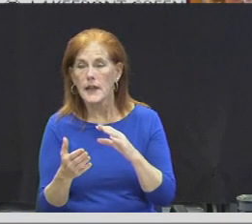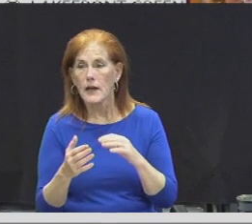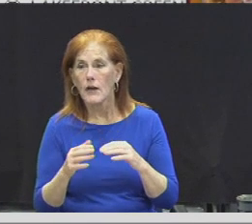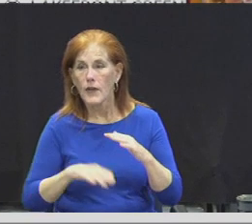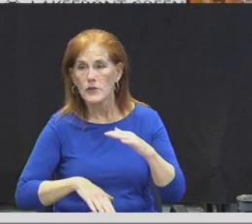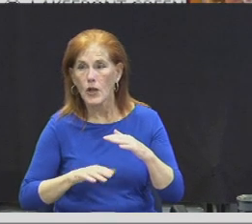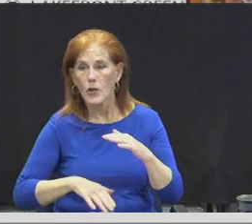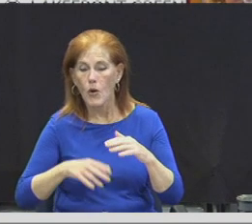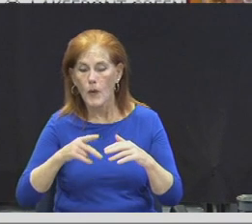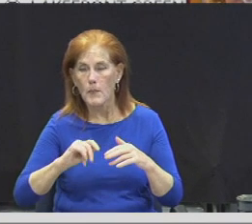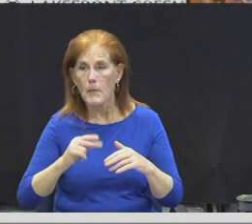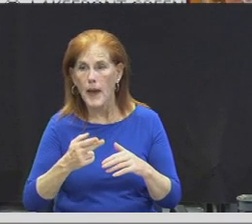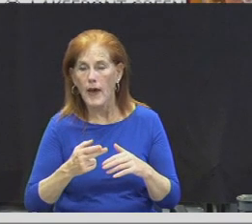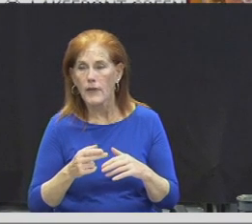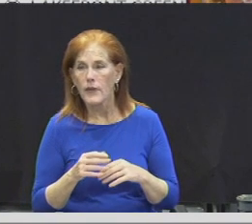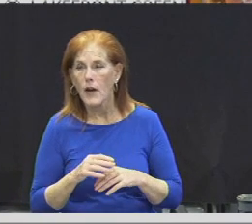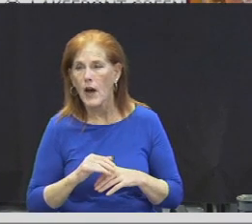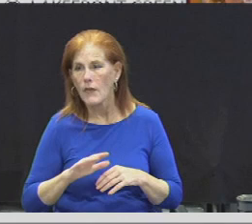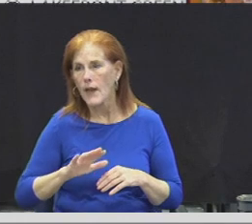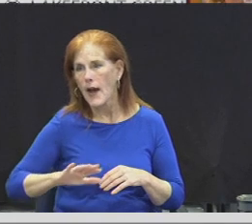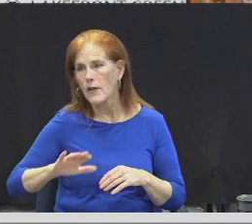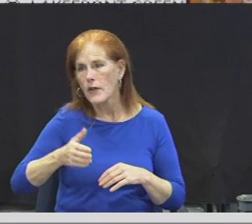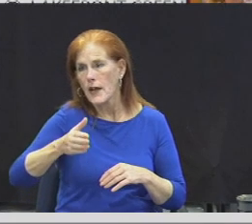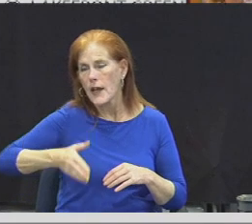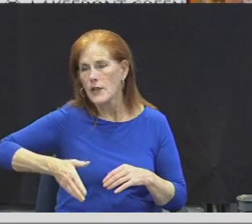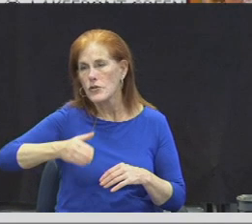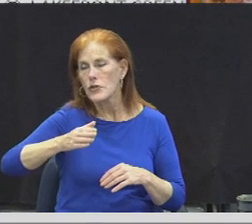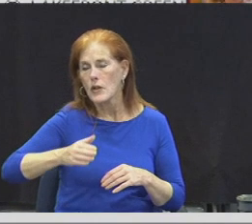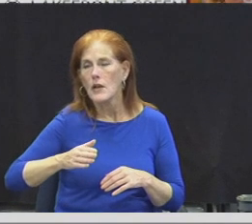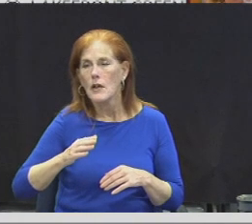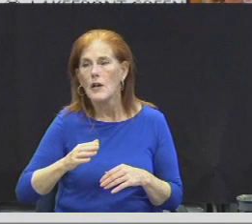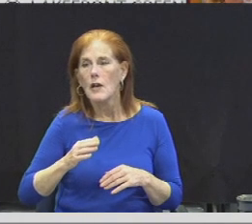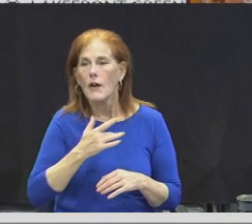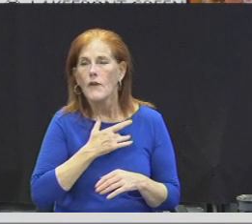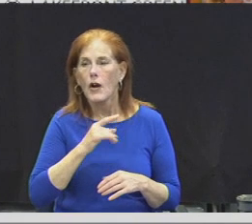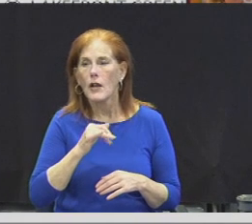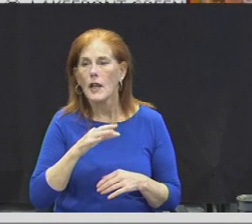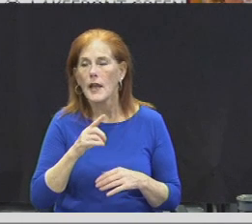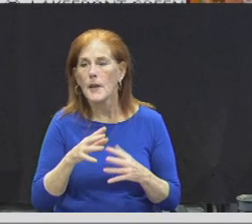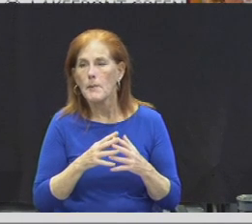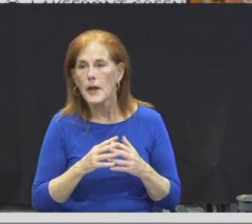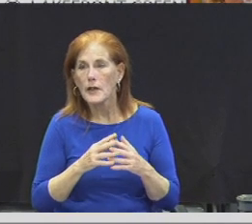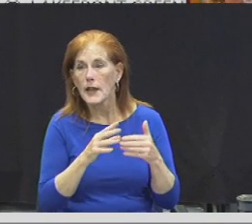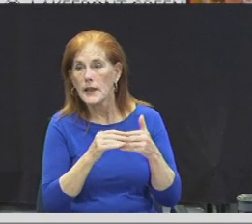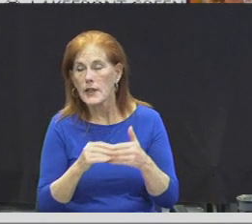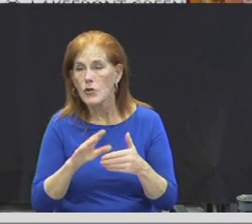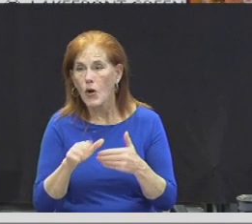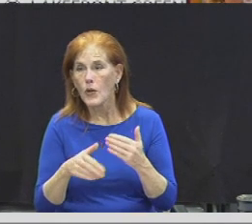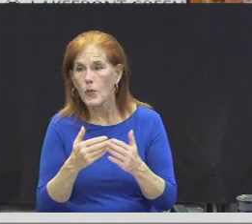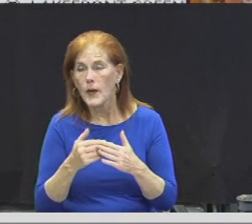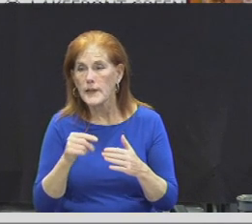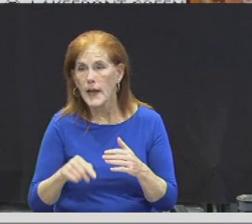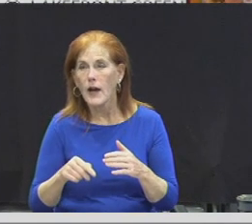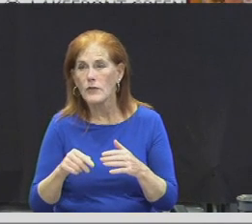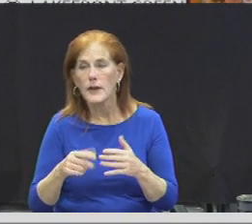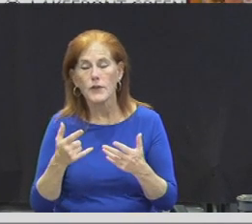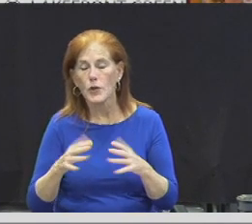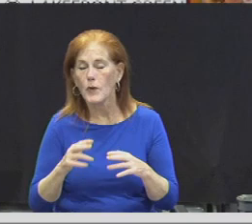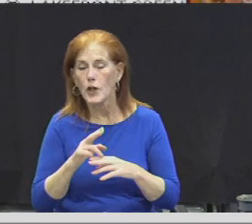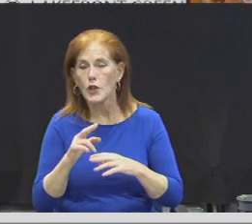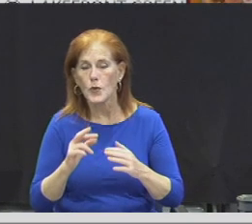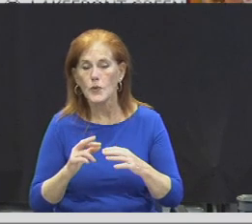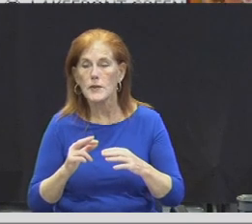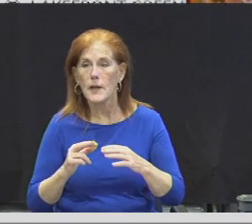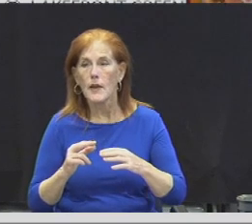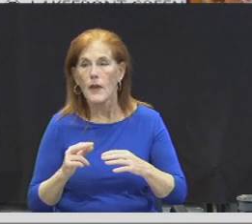There's a lower path that falls on this outer edge of Heartland of America, and that takes you all the way down to a crossing if you don't want to use the pedestrian bridge to get to